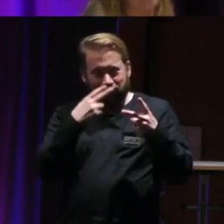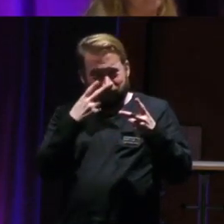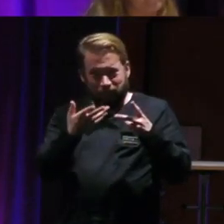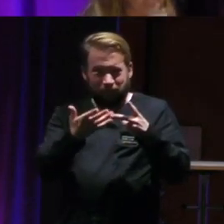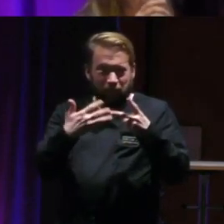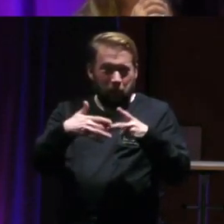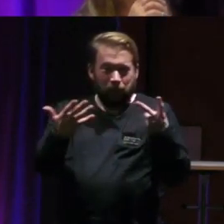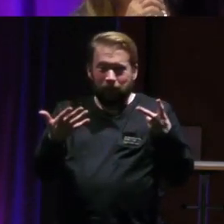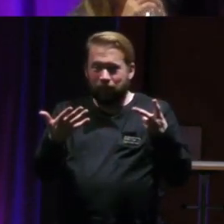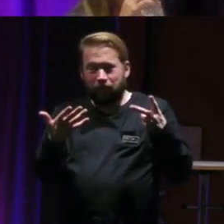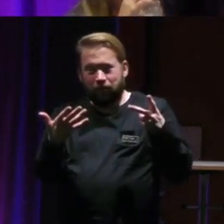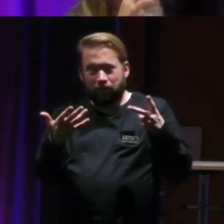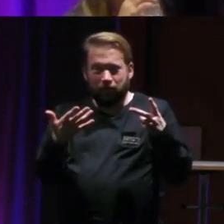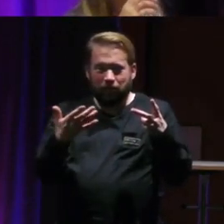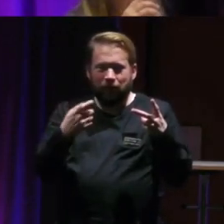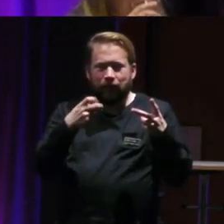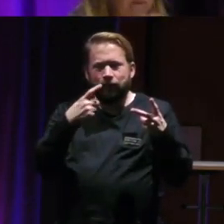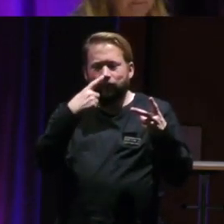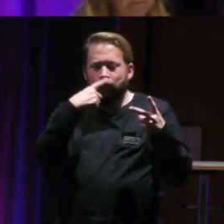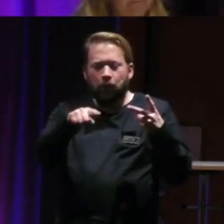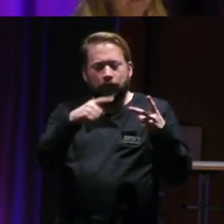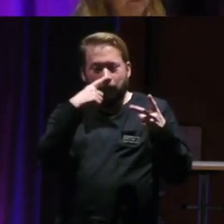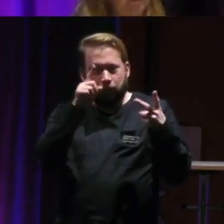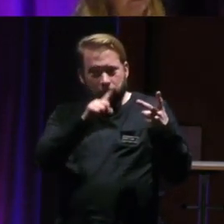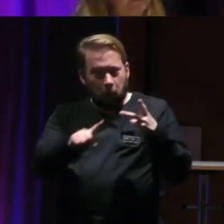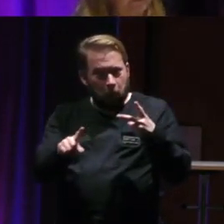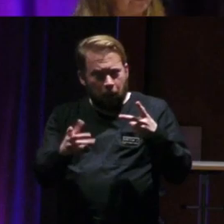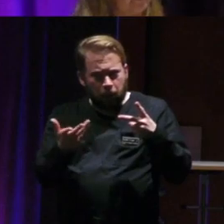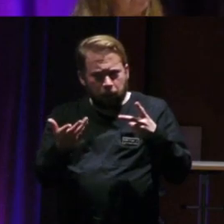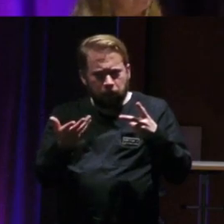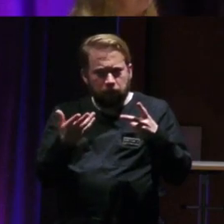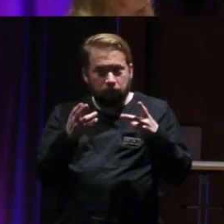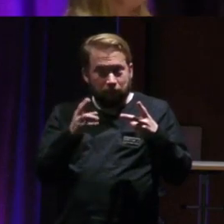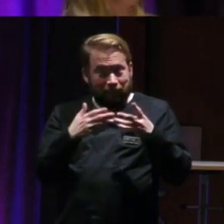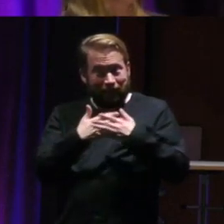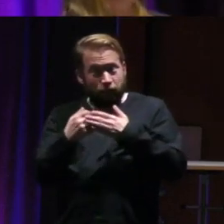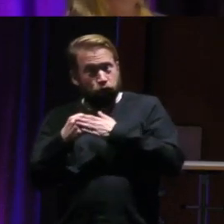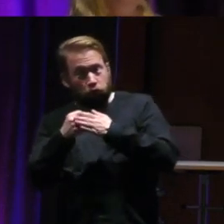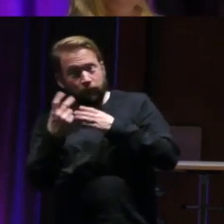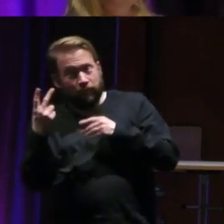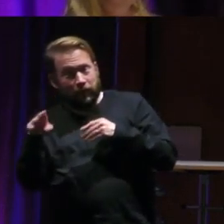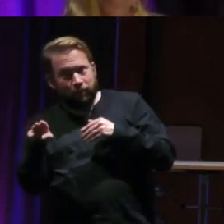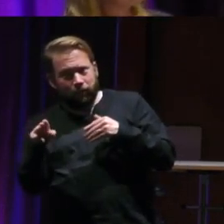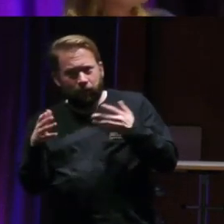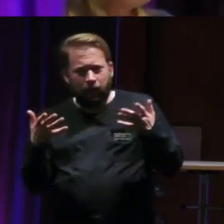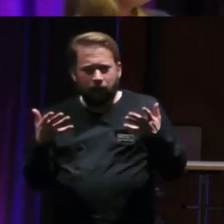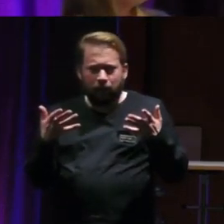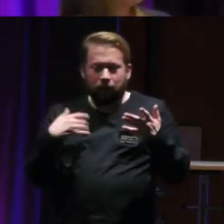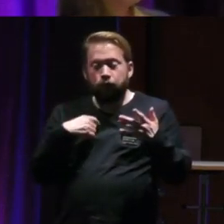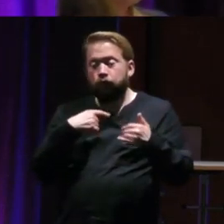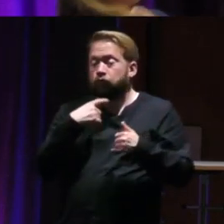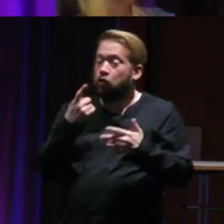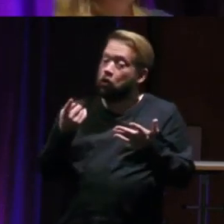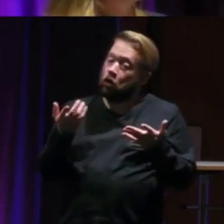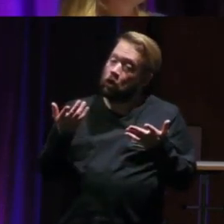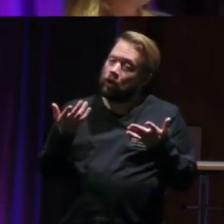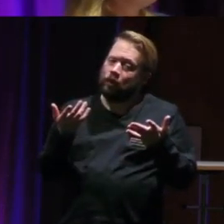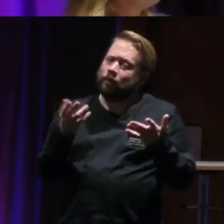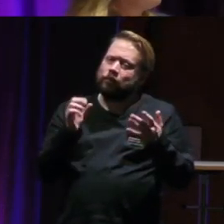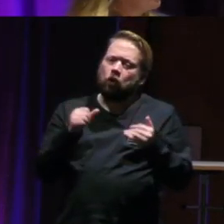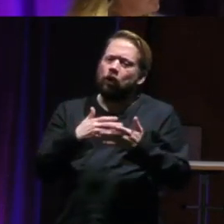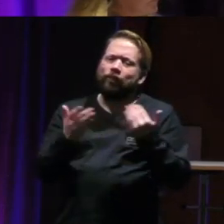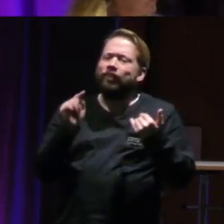then, you know, the idea behind not supporting the World Cup in Russia is it could benefit certain people. Do you think it benefited people that needed